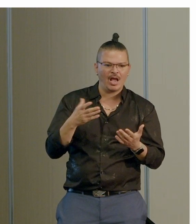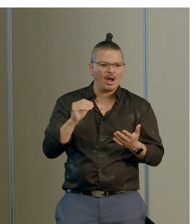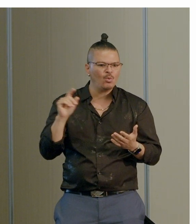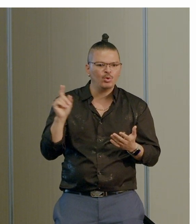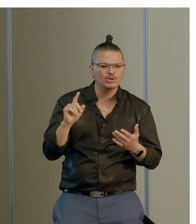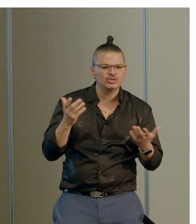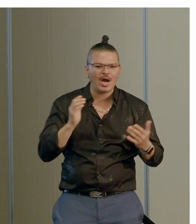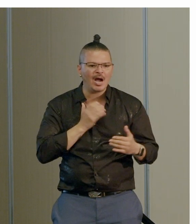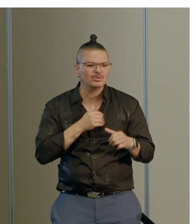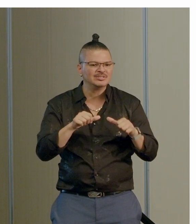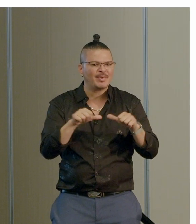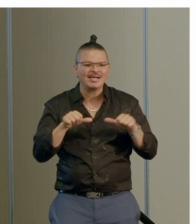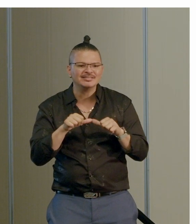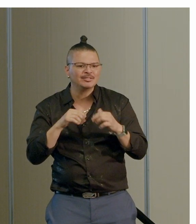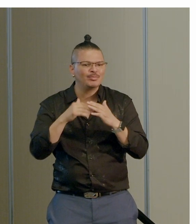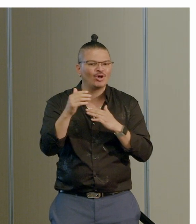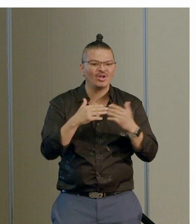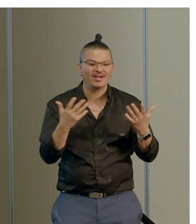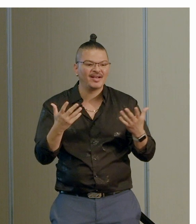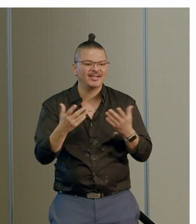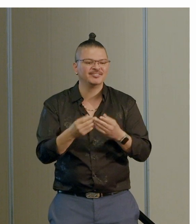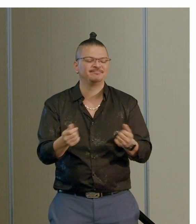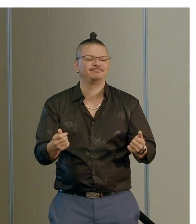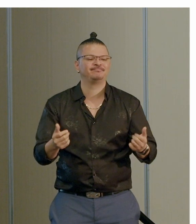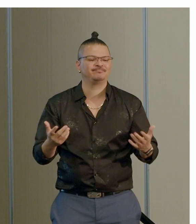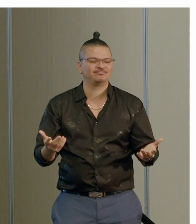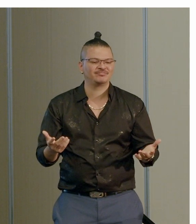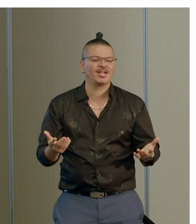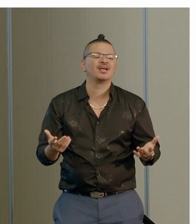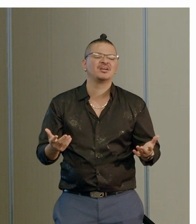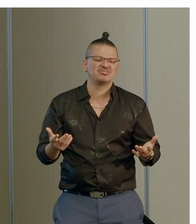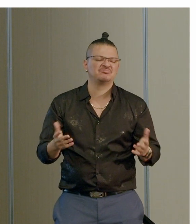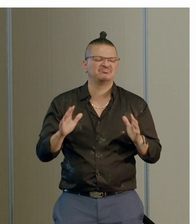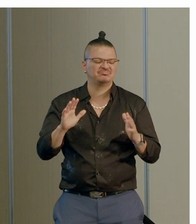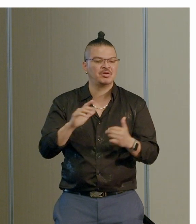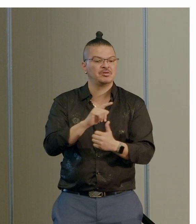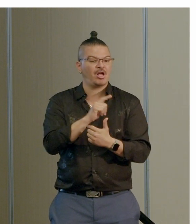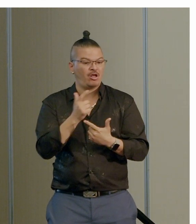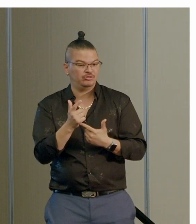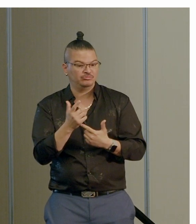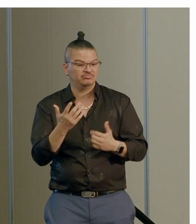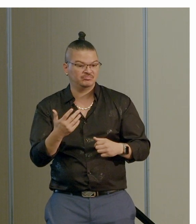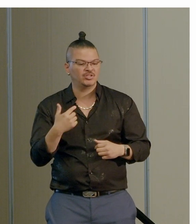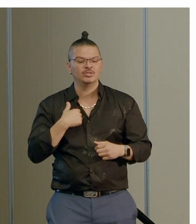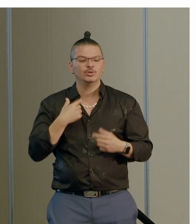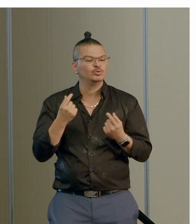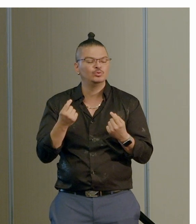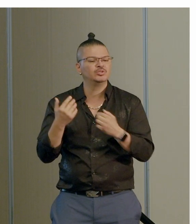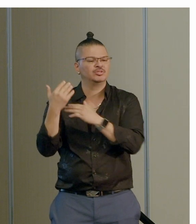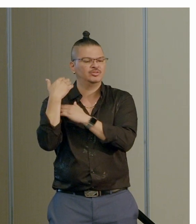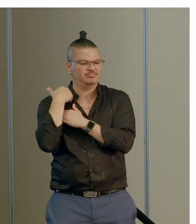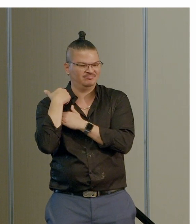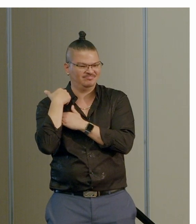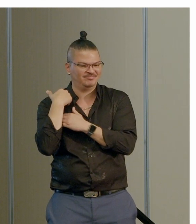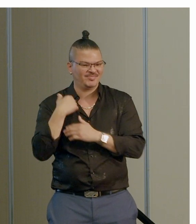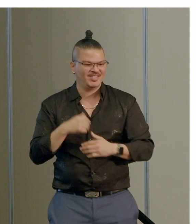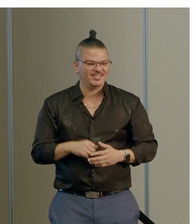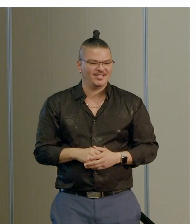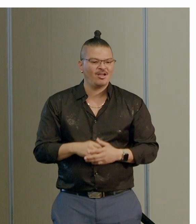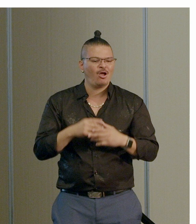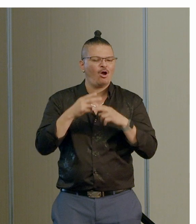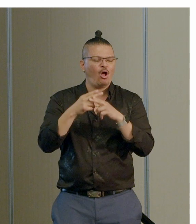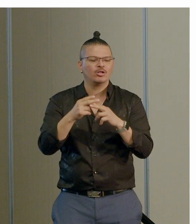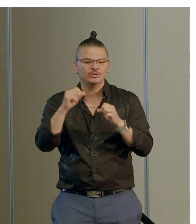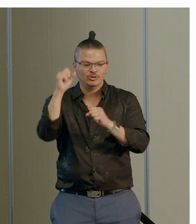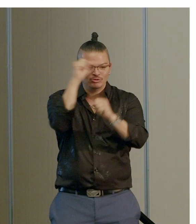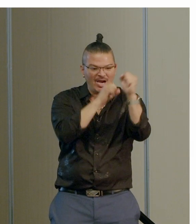that's a big change. The other thing I do is we call them strategic sourcing initiatives, but these are